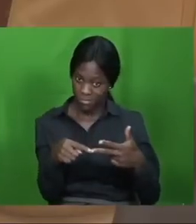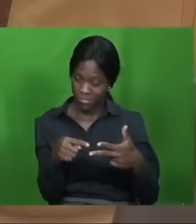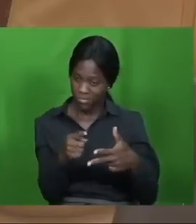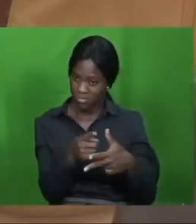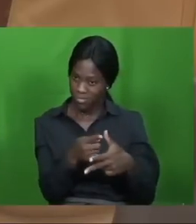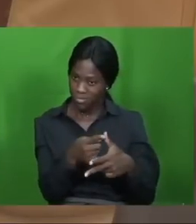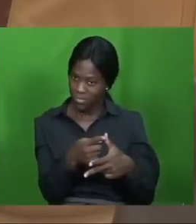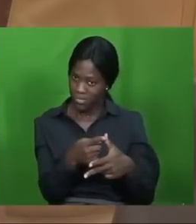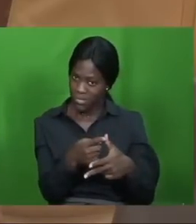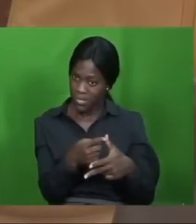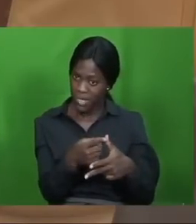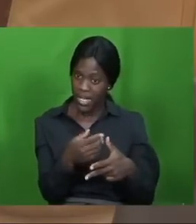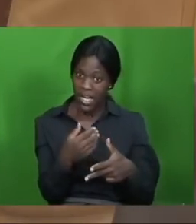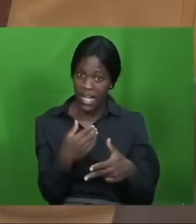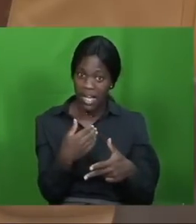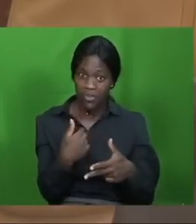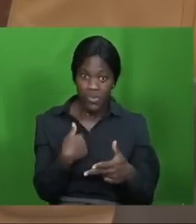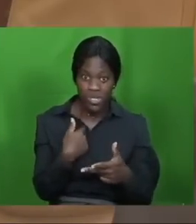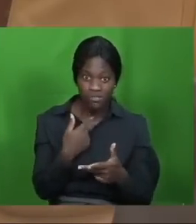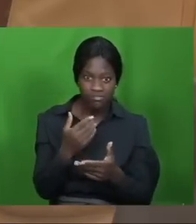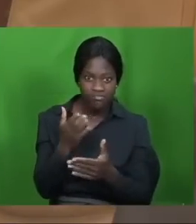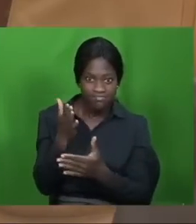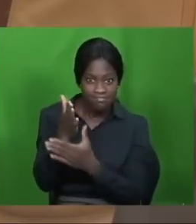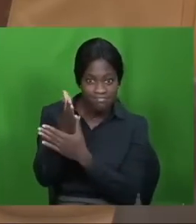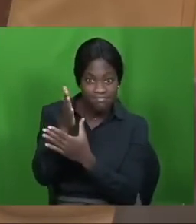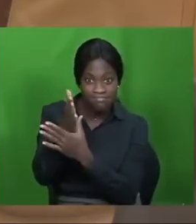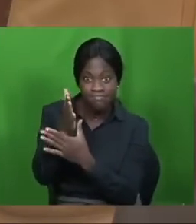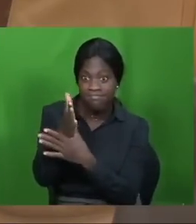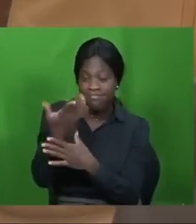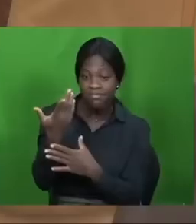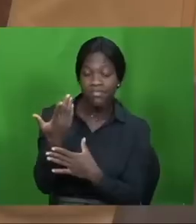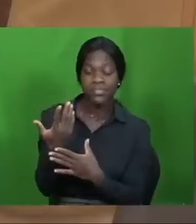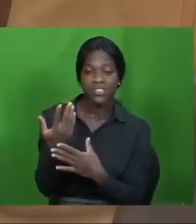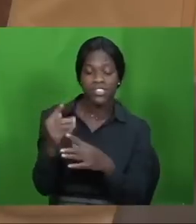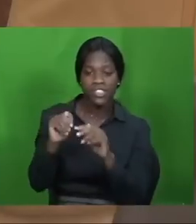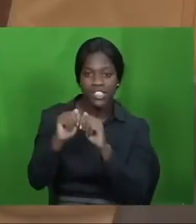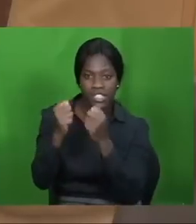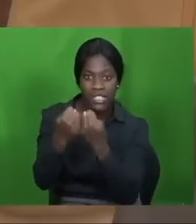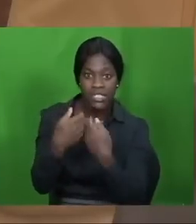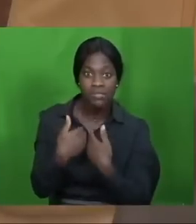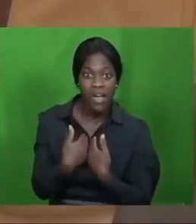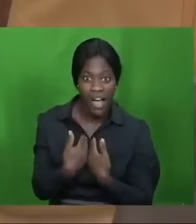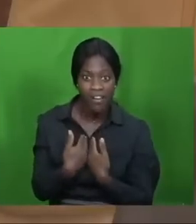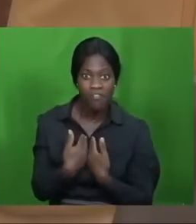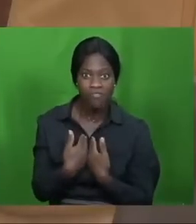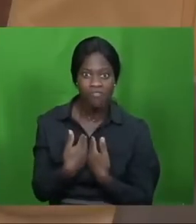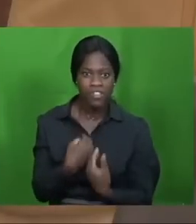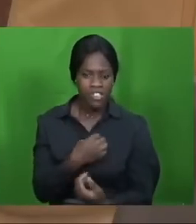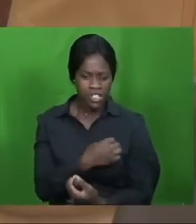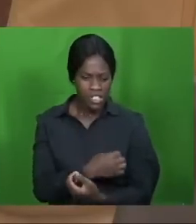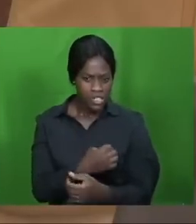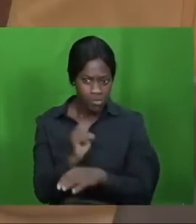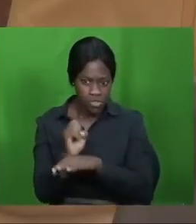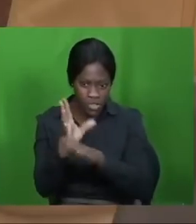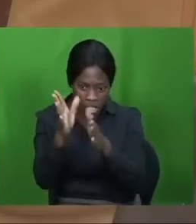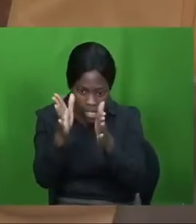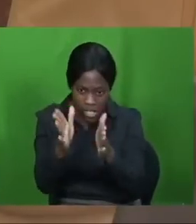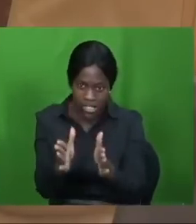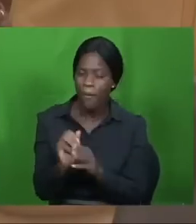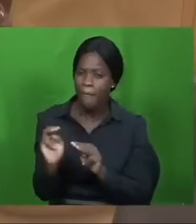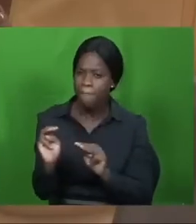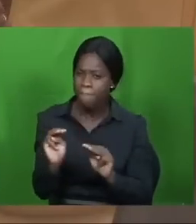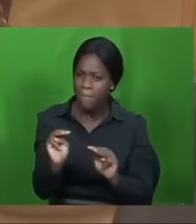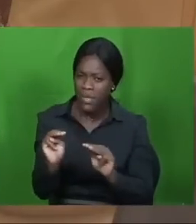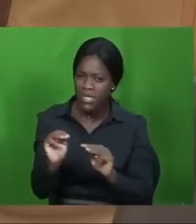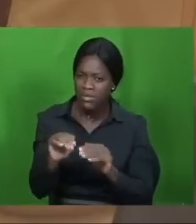did we have a team psychologist, an emotional counselor with them to help them